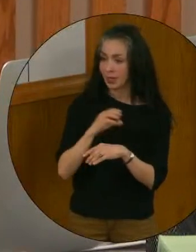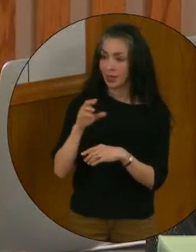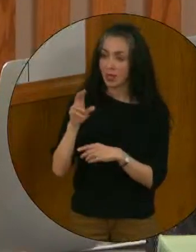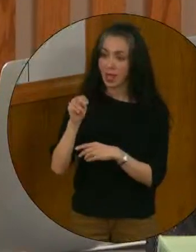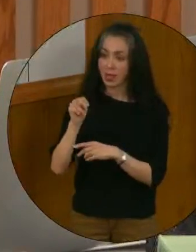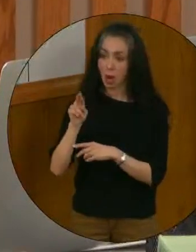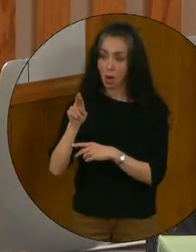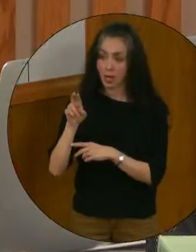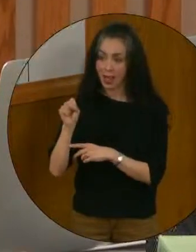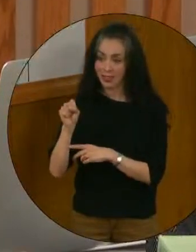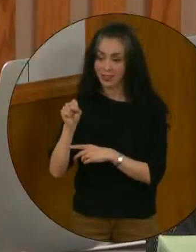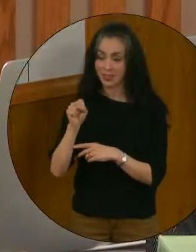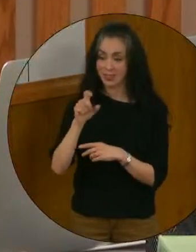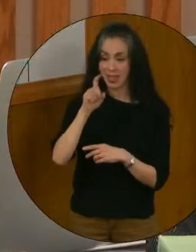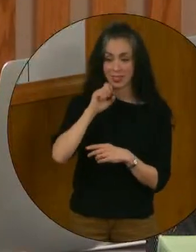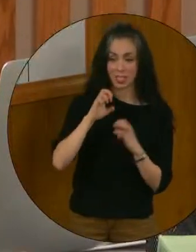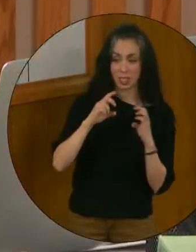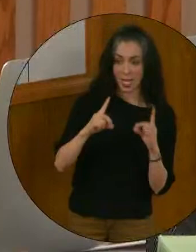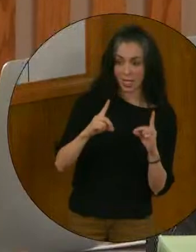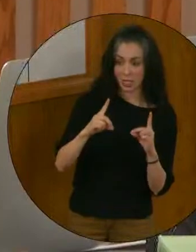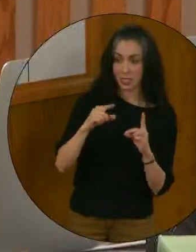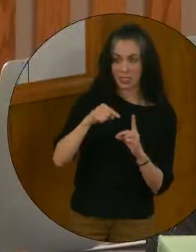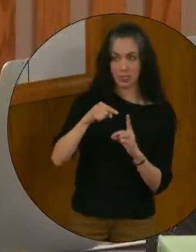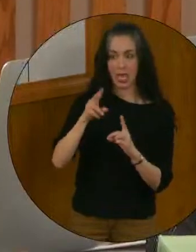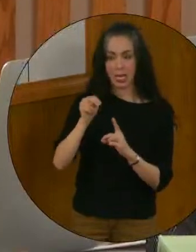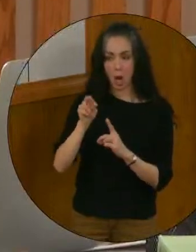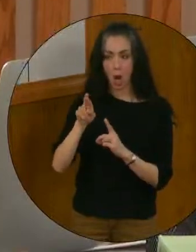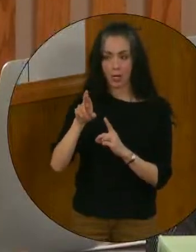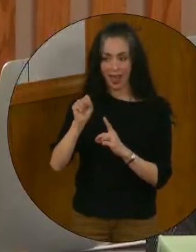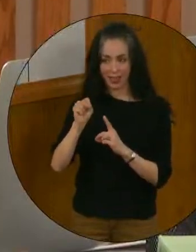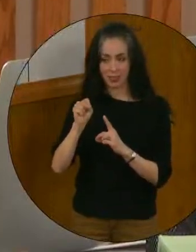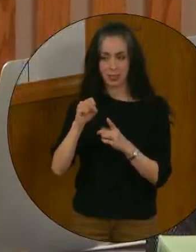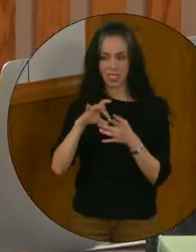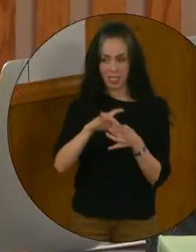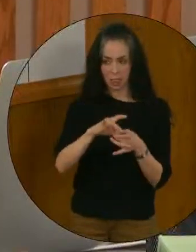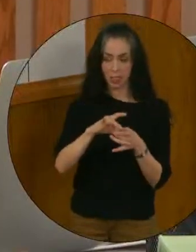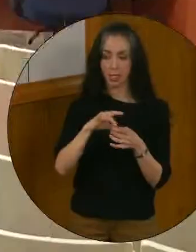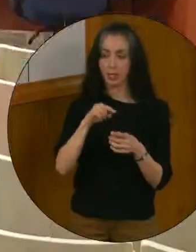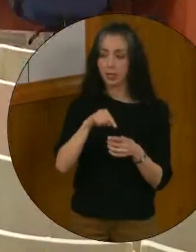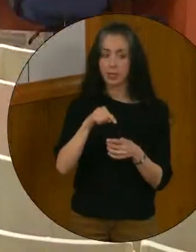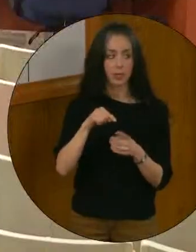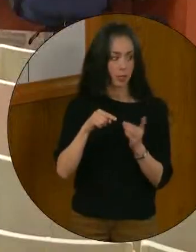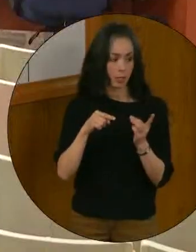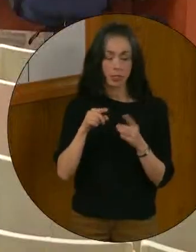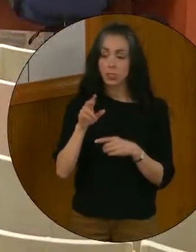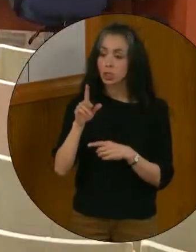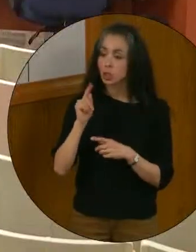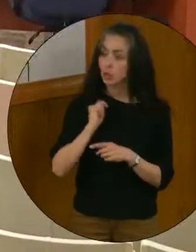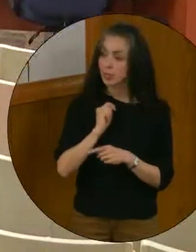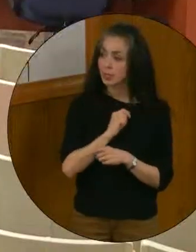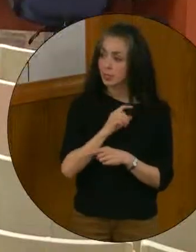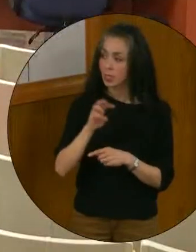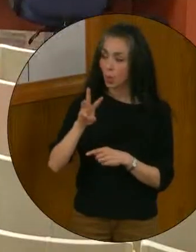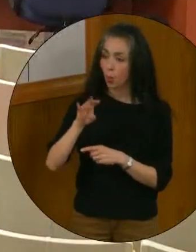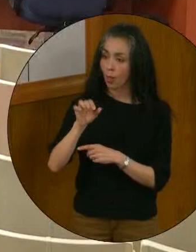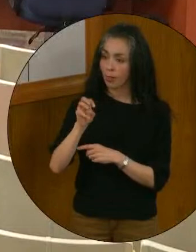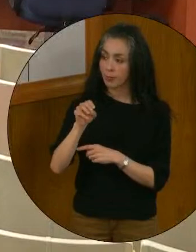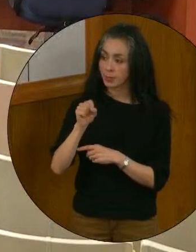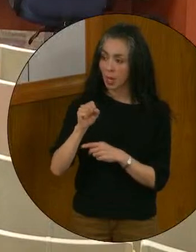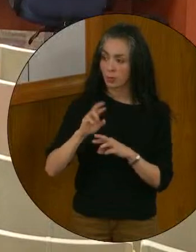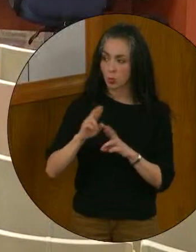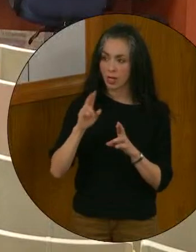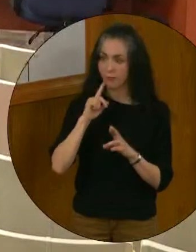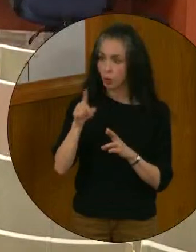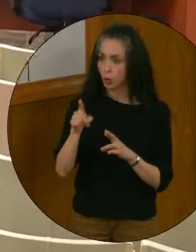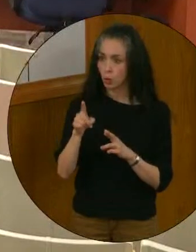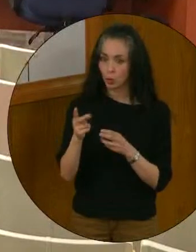NRS, the Sex Education Advisory Committee is NRS initiated. Trustee Williams? Sorry. I was ready for you to jump